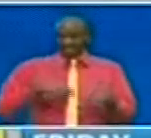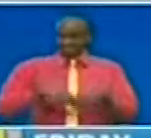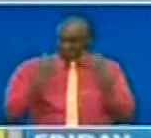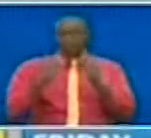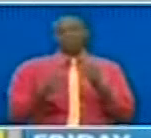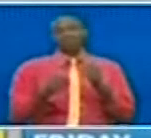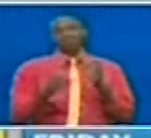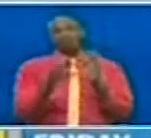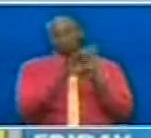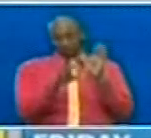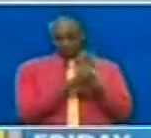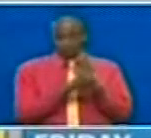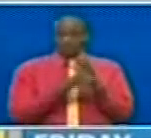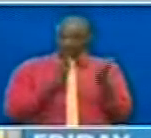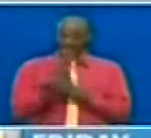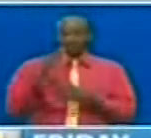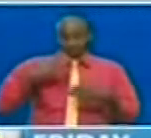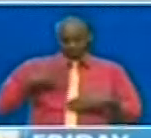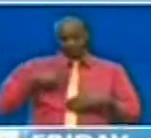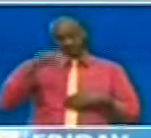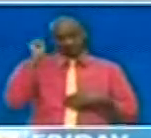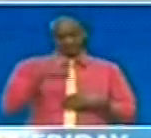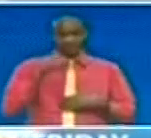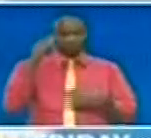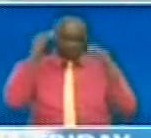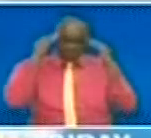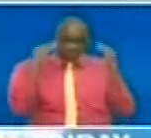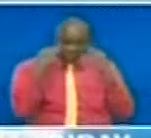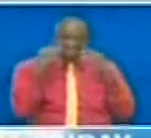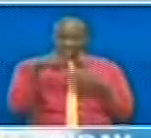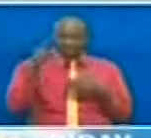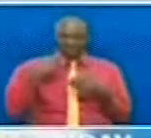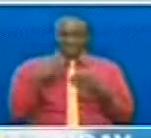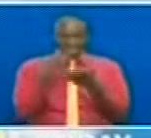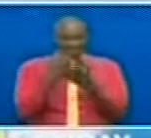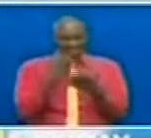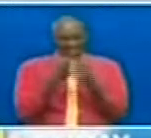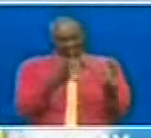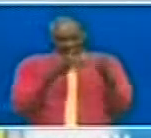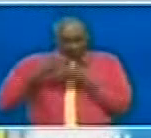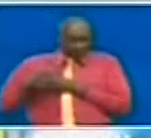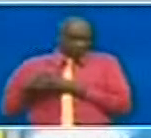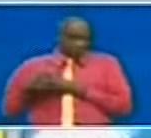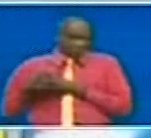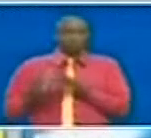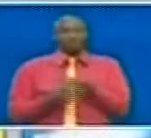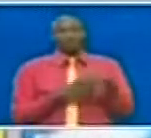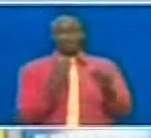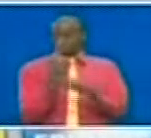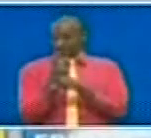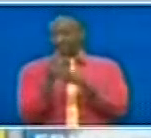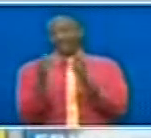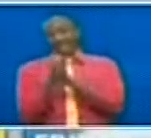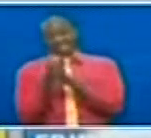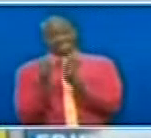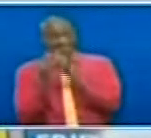rights of accused persons to a fair trial. The new law wanted evidence withheld from accused persons. Section 12 and 16,